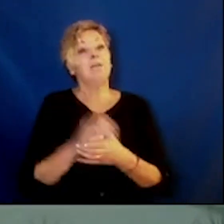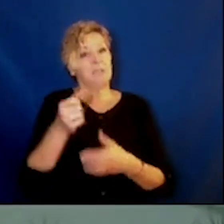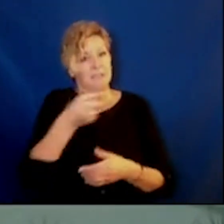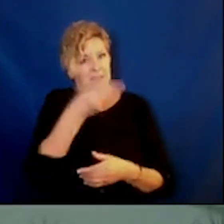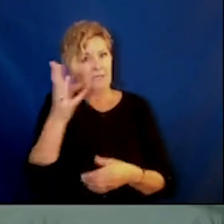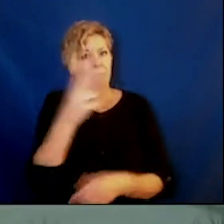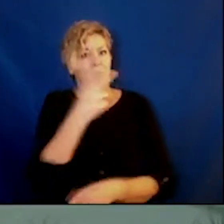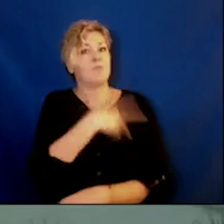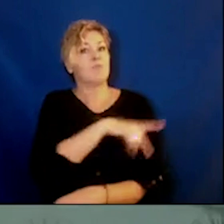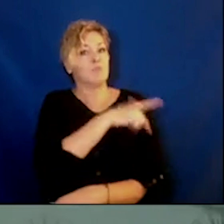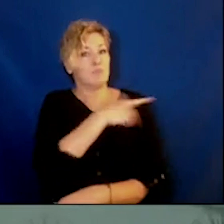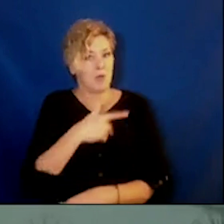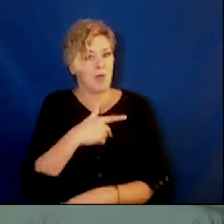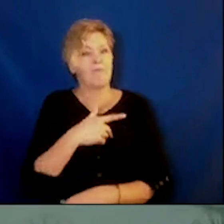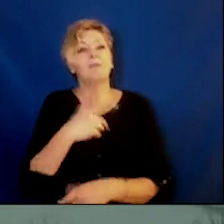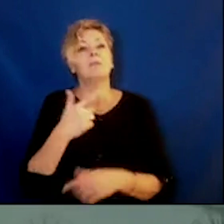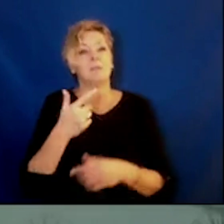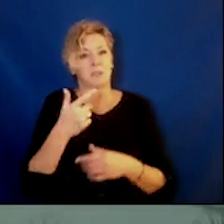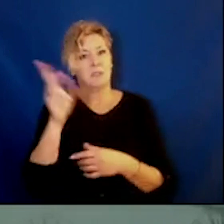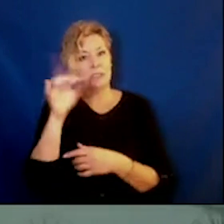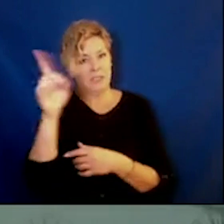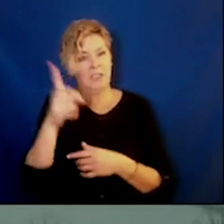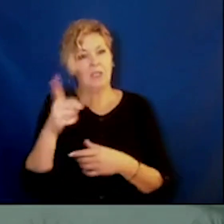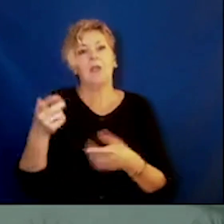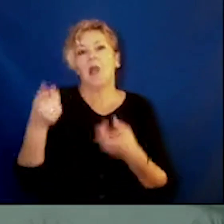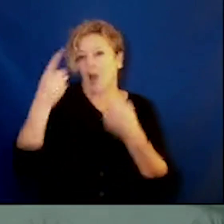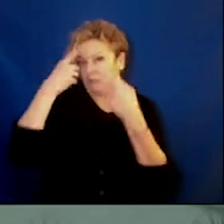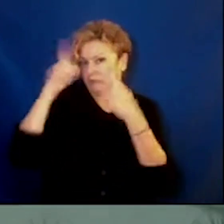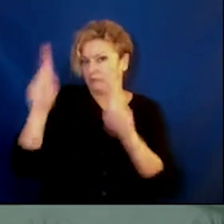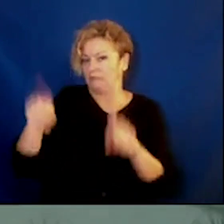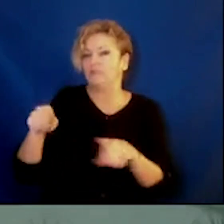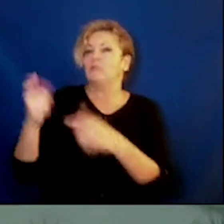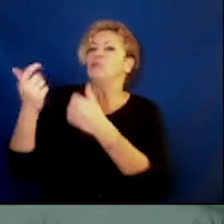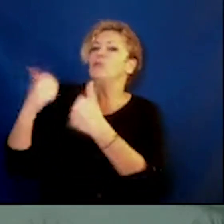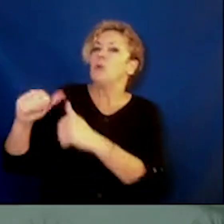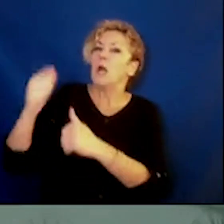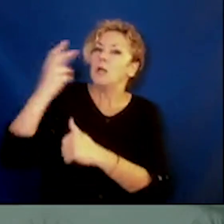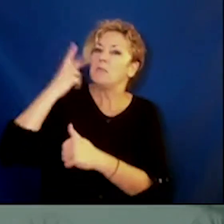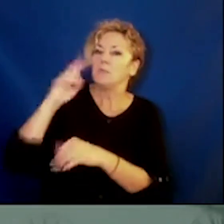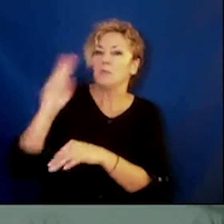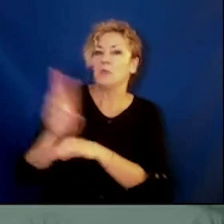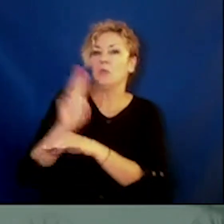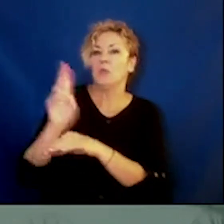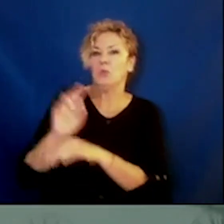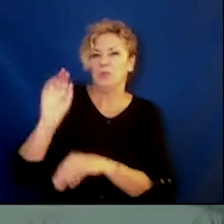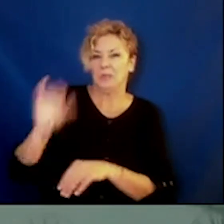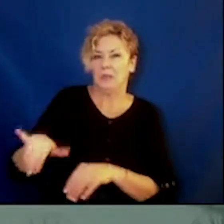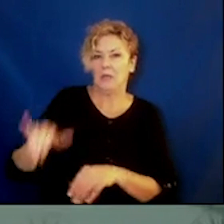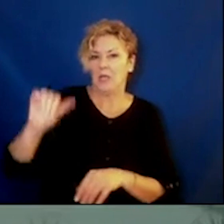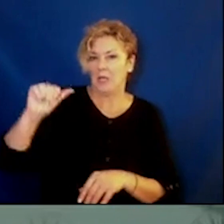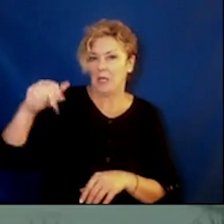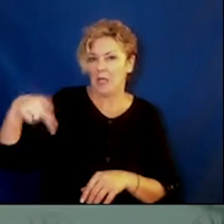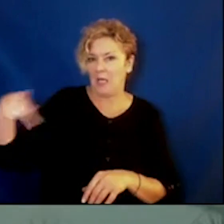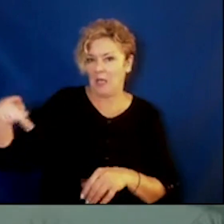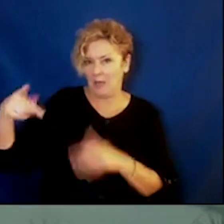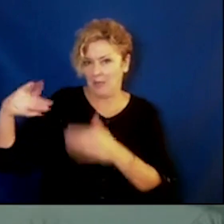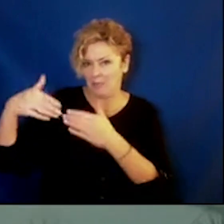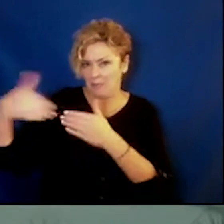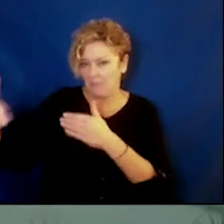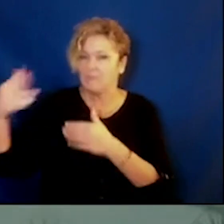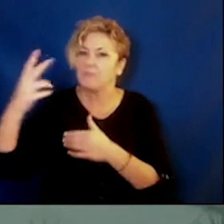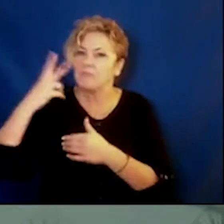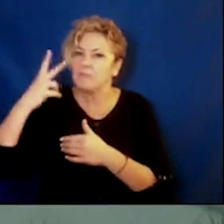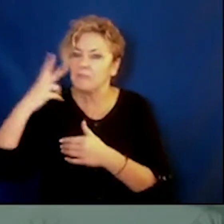doesn't feel work. And I wonder why she thinks the app doesn't work for everyone else except